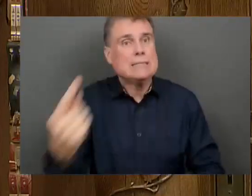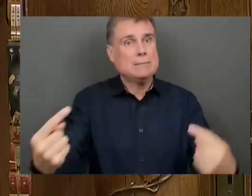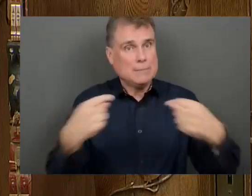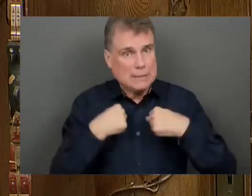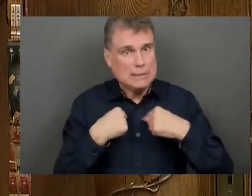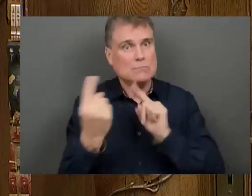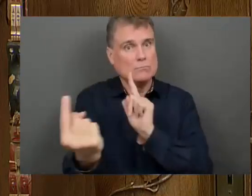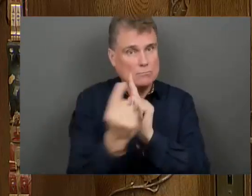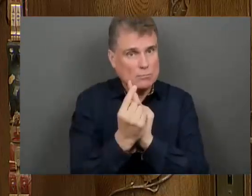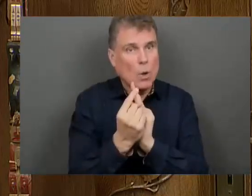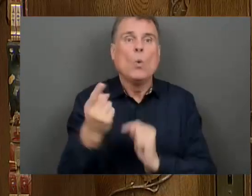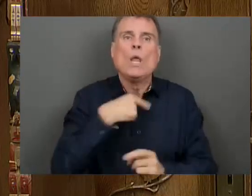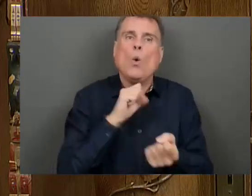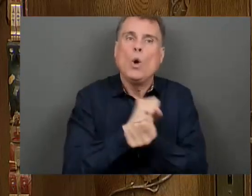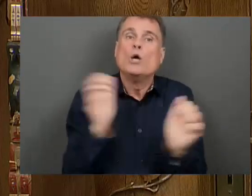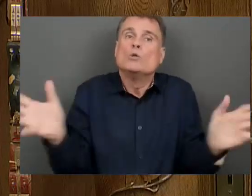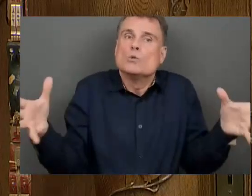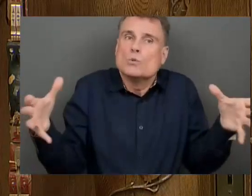Member for Kelowna Centre.